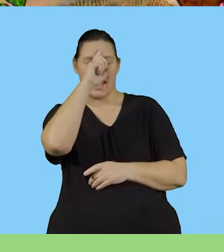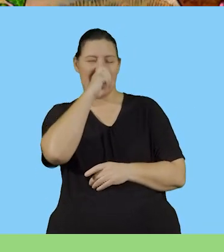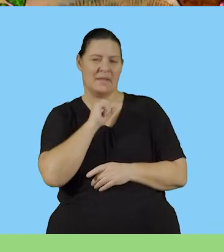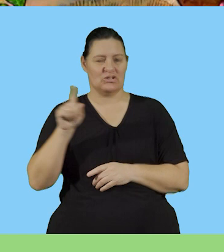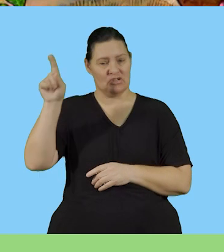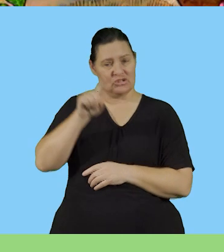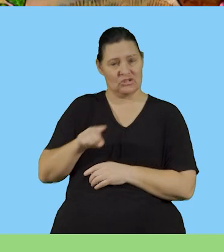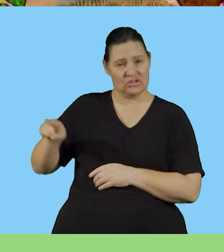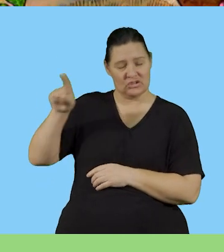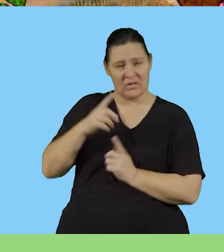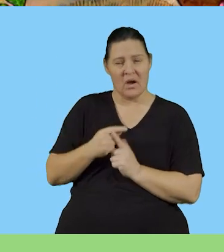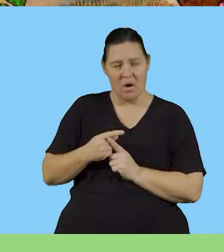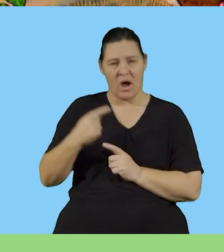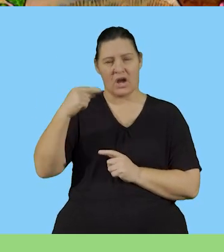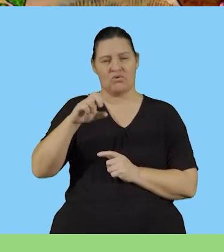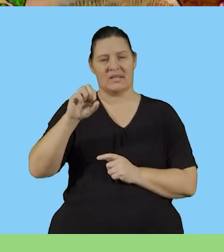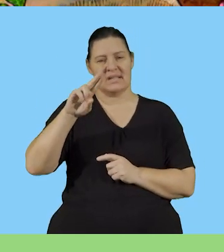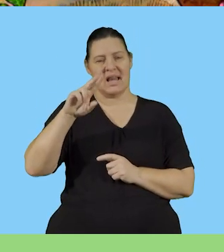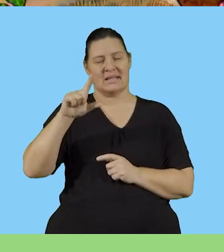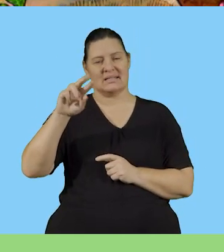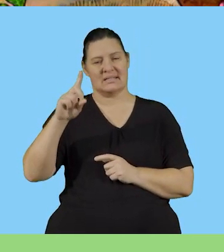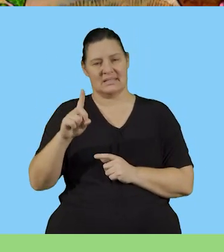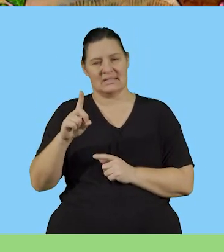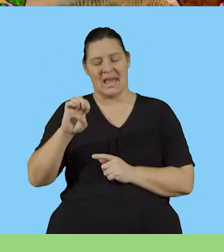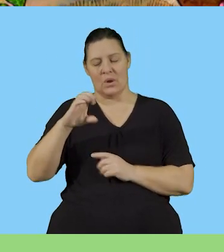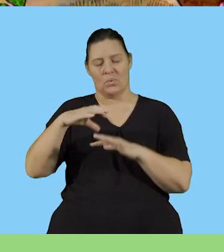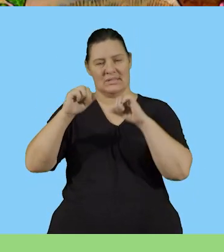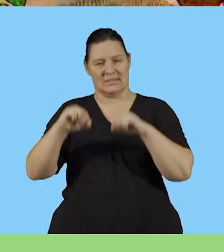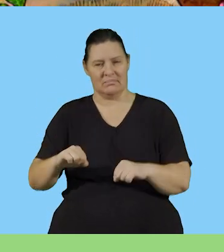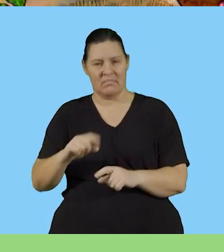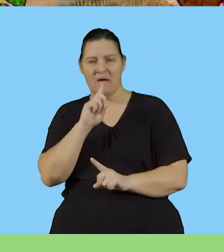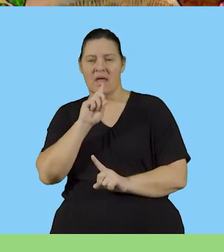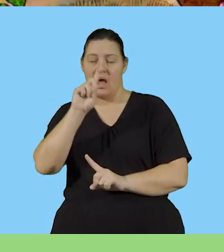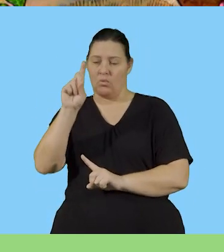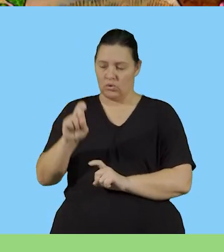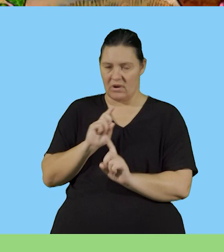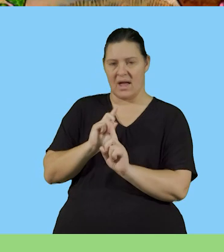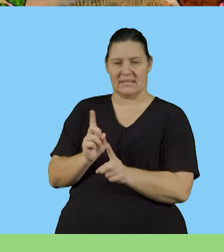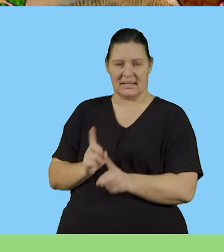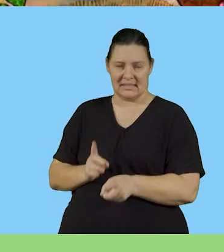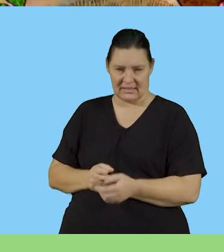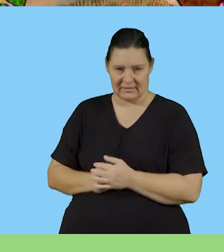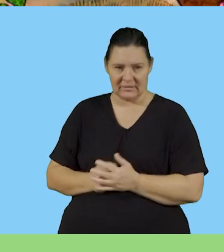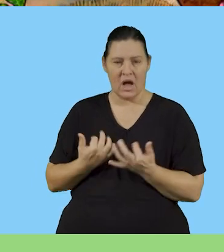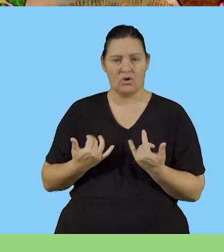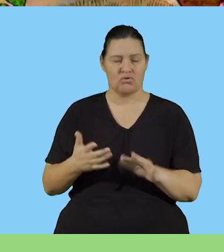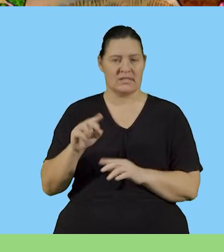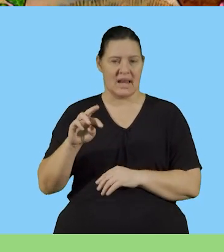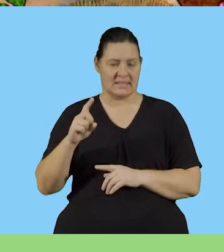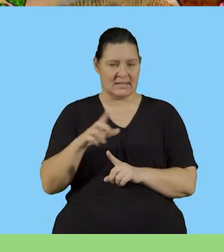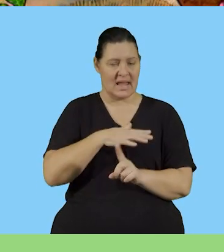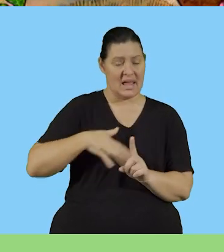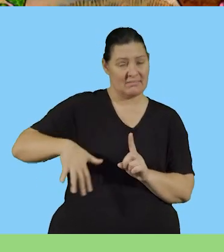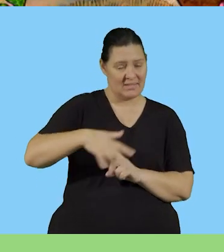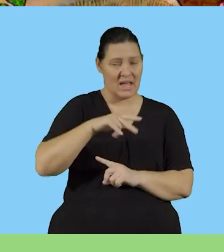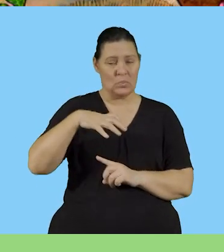image alongside of grassland ecosystem and answer the questions that follow. So this is a grassland ecosystem, an